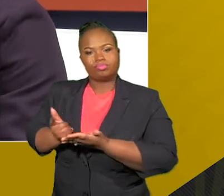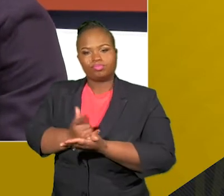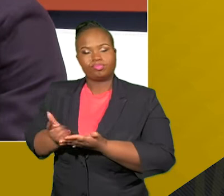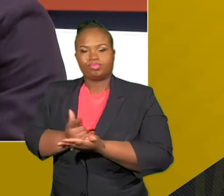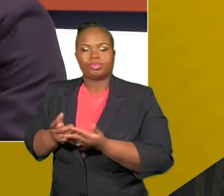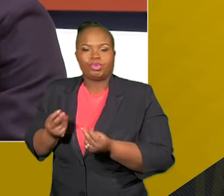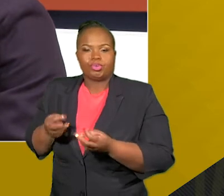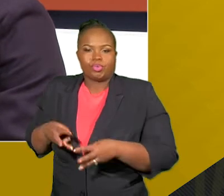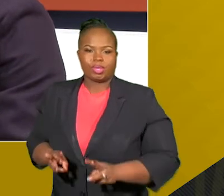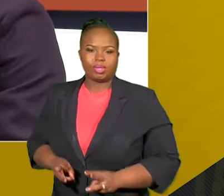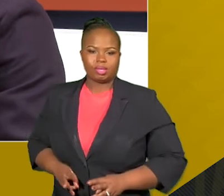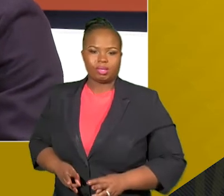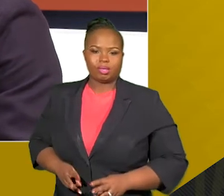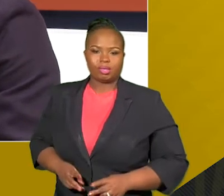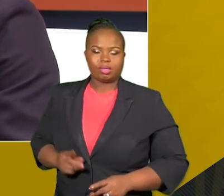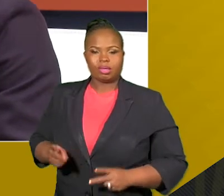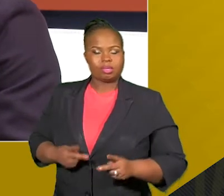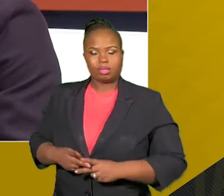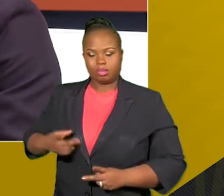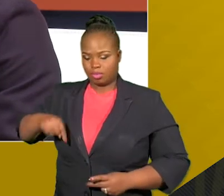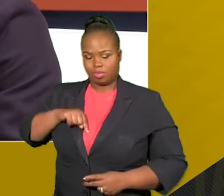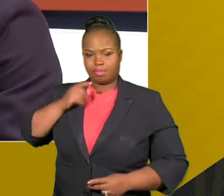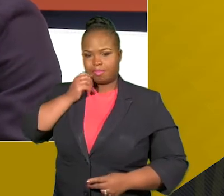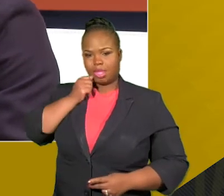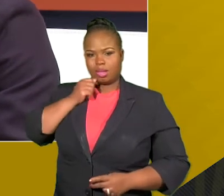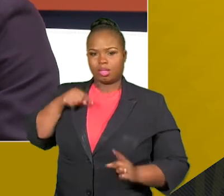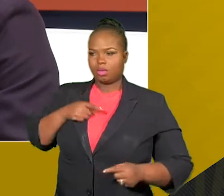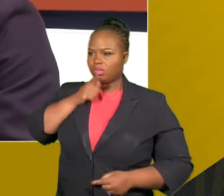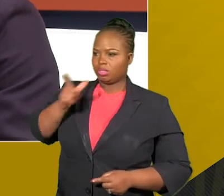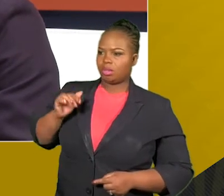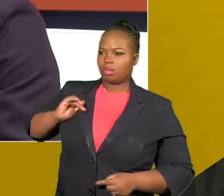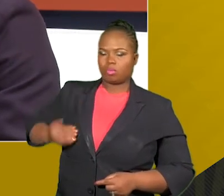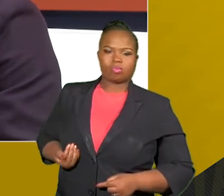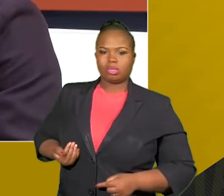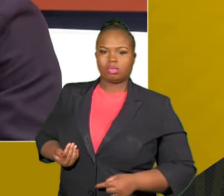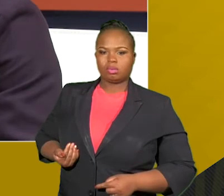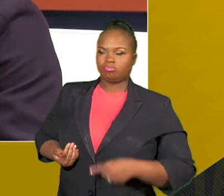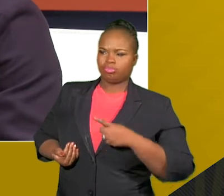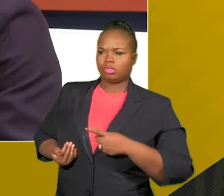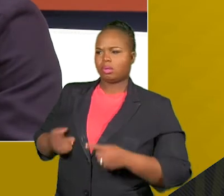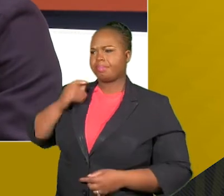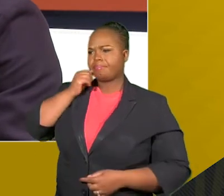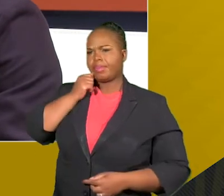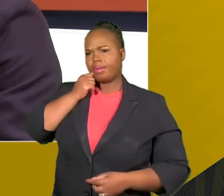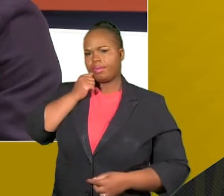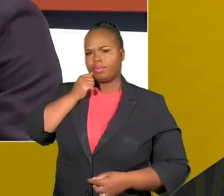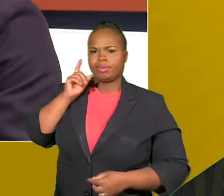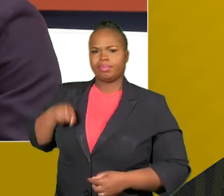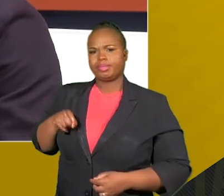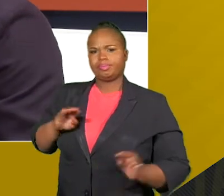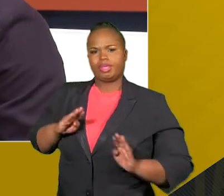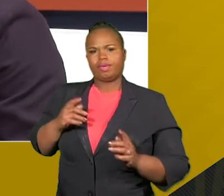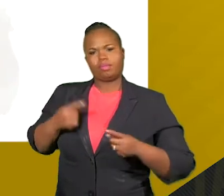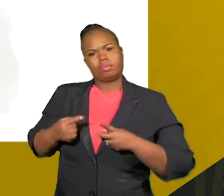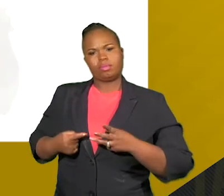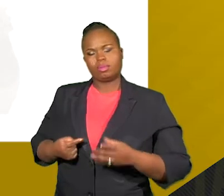conversation, we should not as men tell women, right? Uguti indoda, kumele ibenjani. Maybe